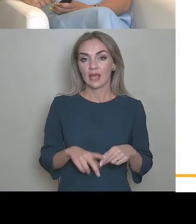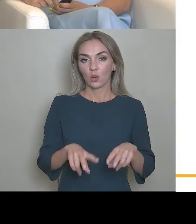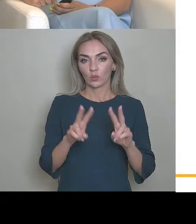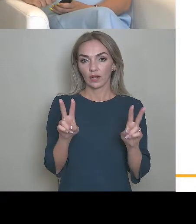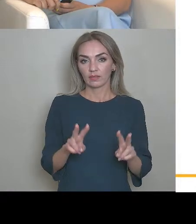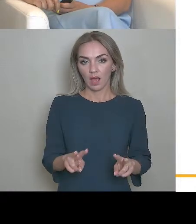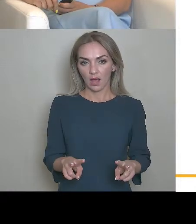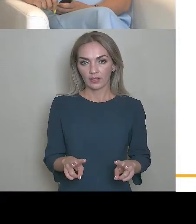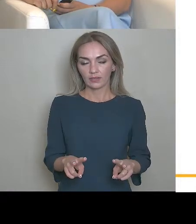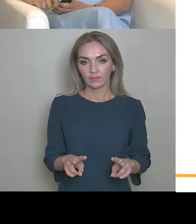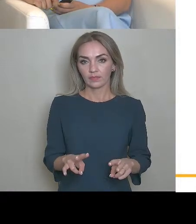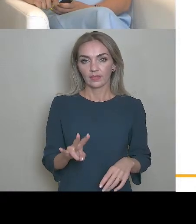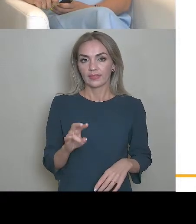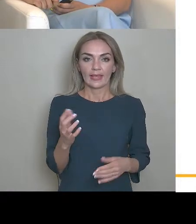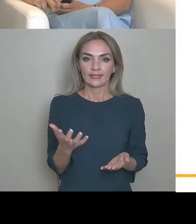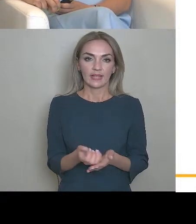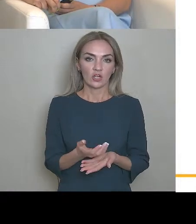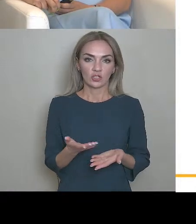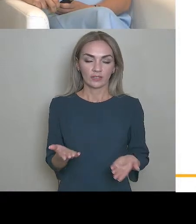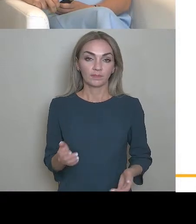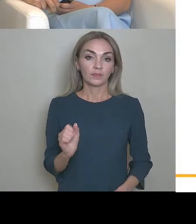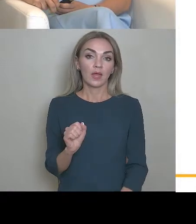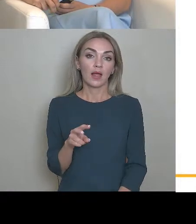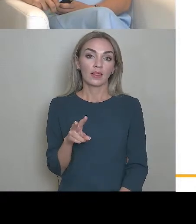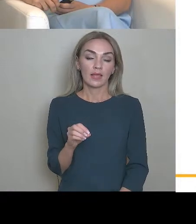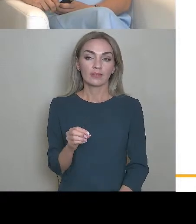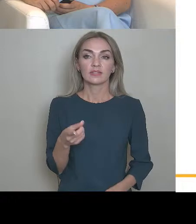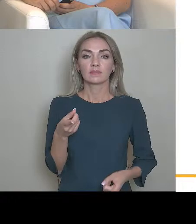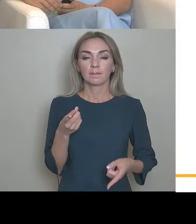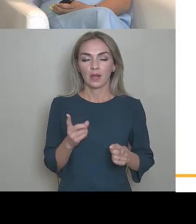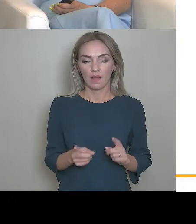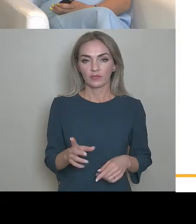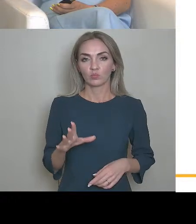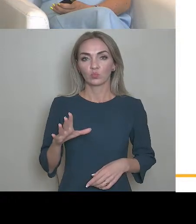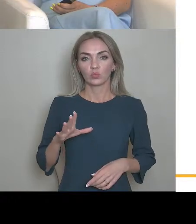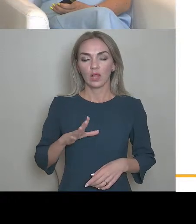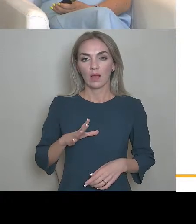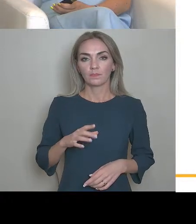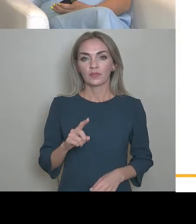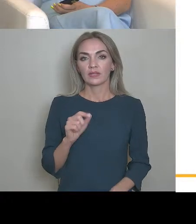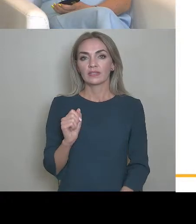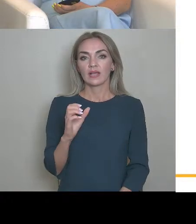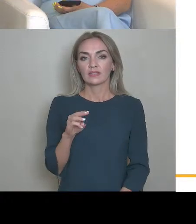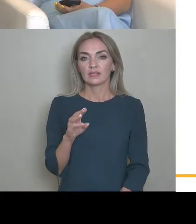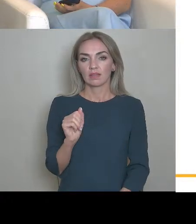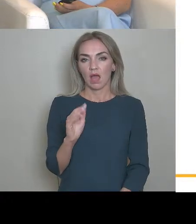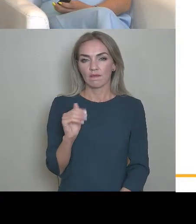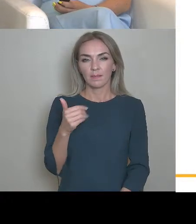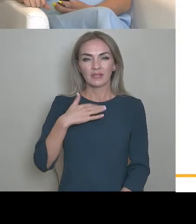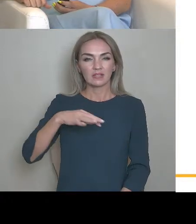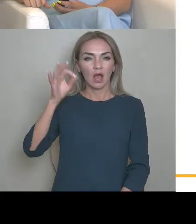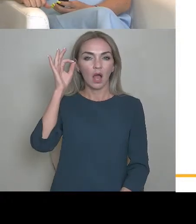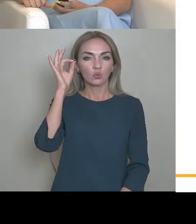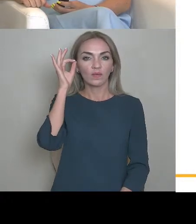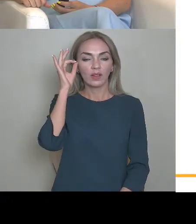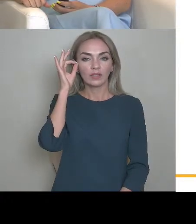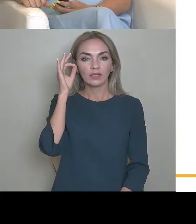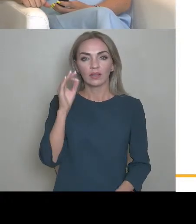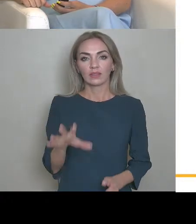were discussing it, we failed to find the minutes. But there was the deposit